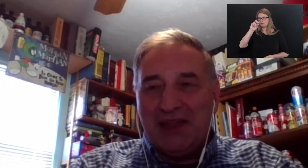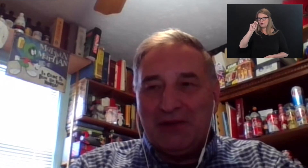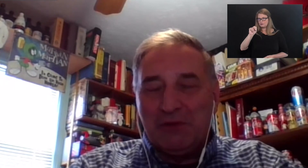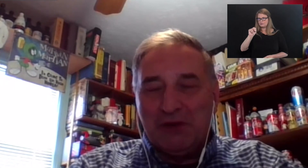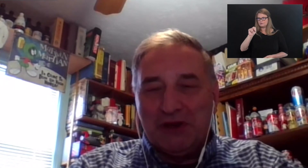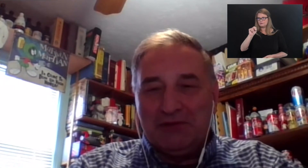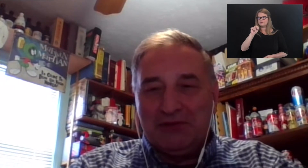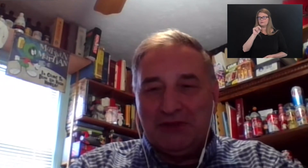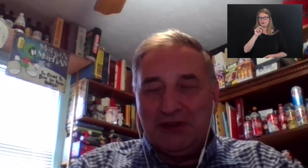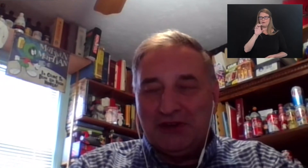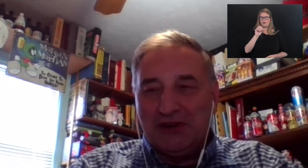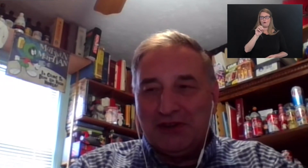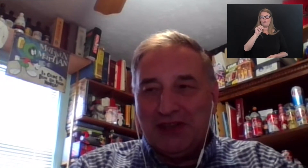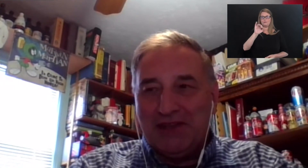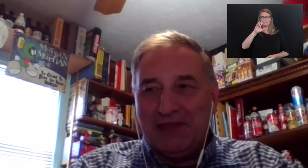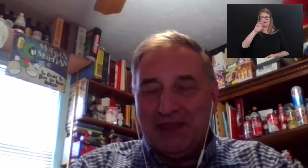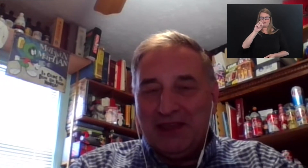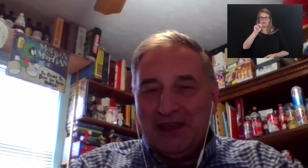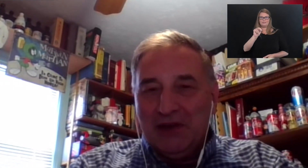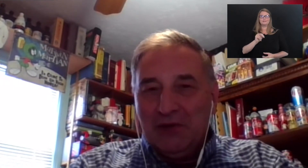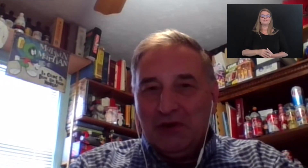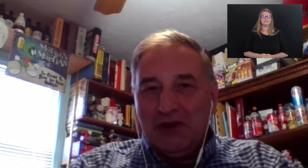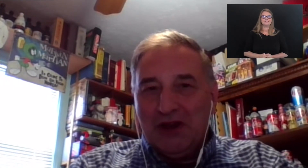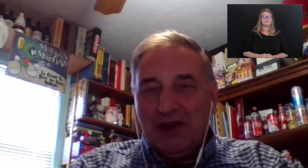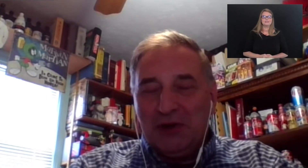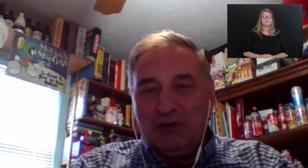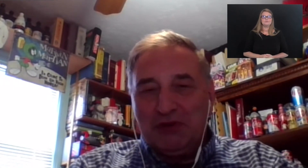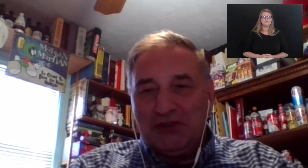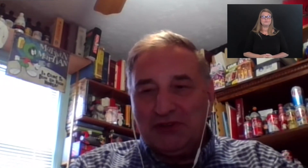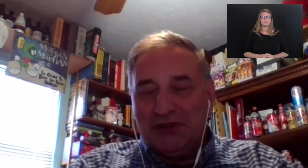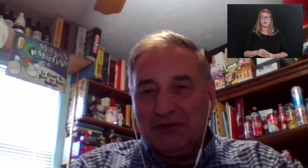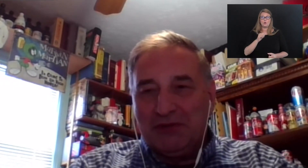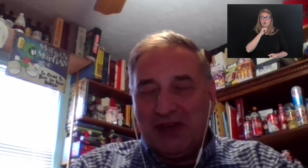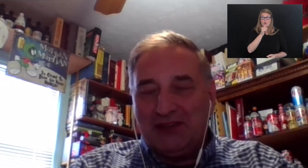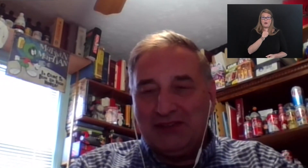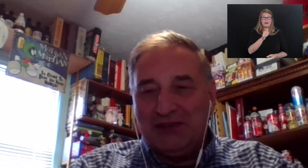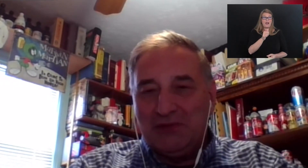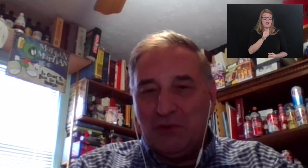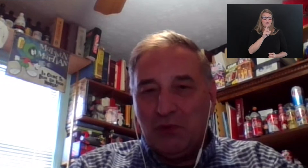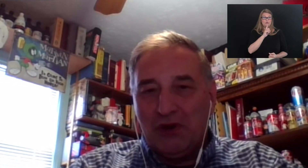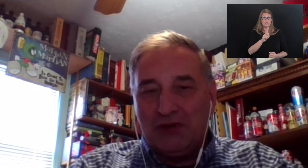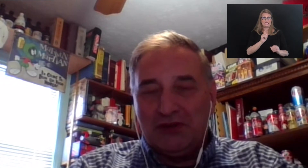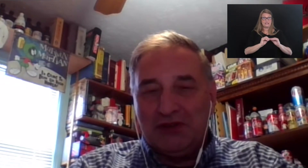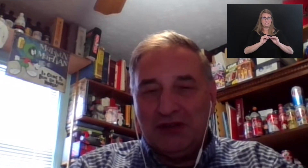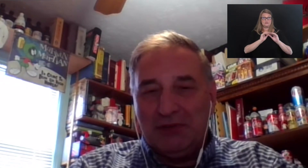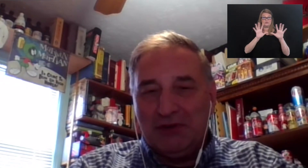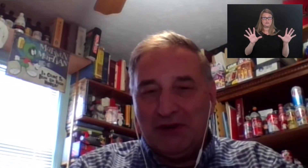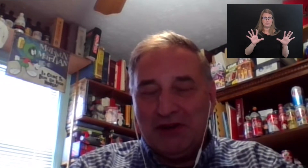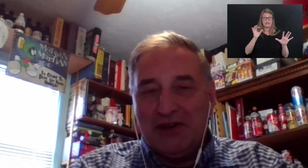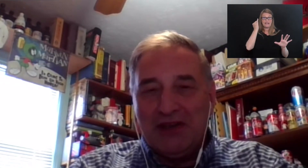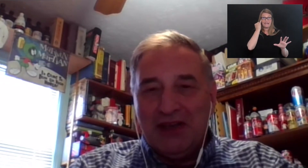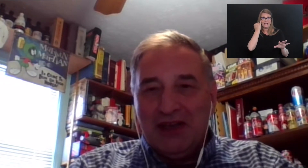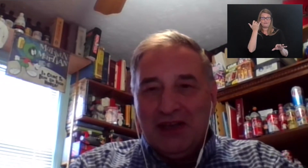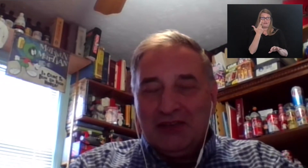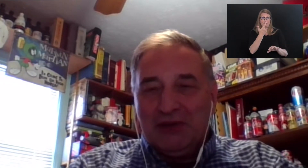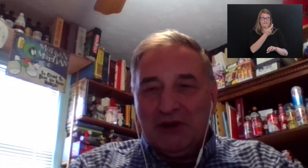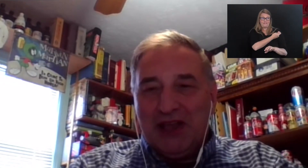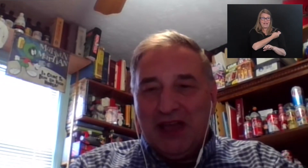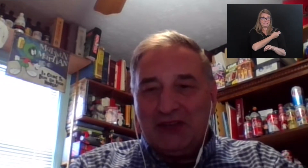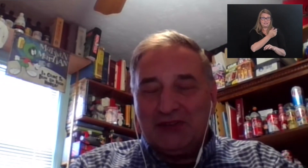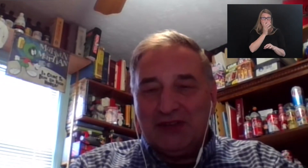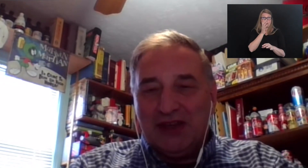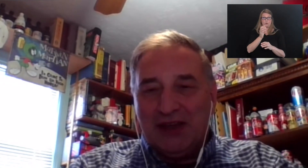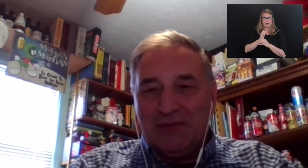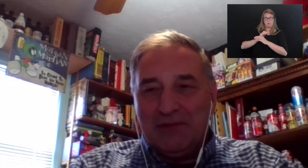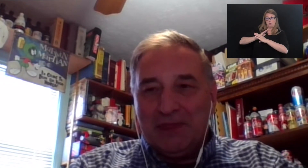I gather from what I've seen and heard that we're not 100% sure if the vaccine works on the Omicron. So I